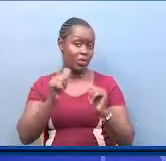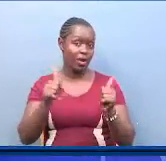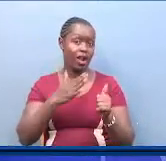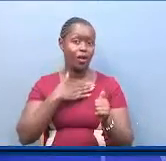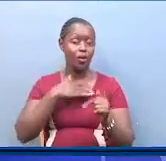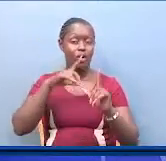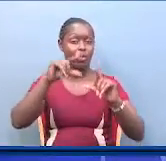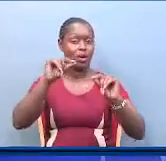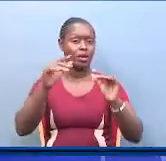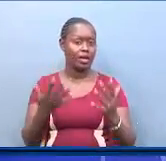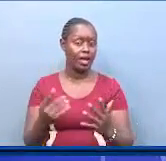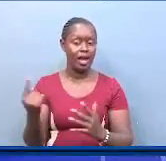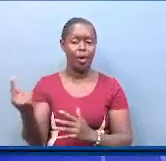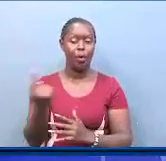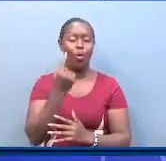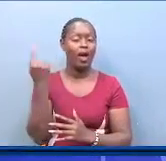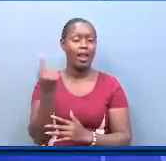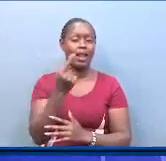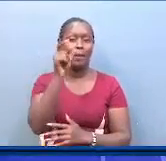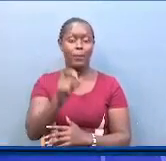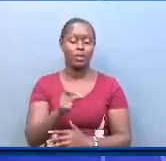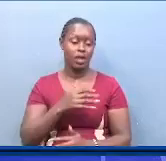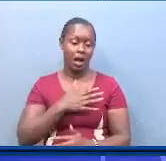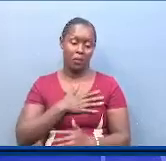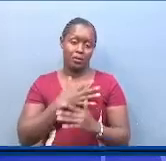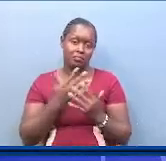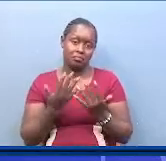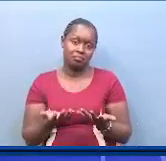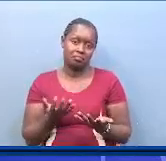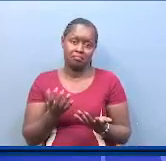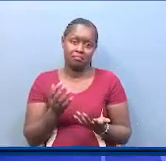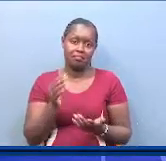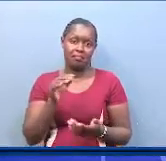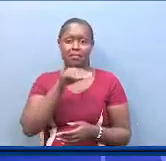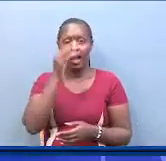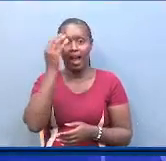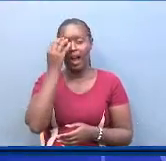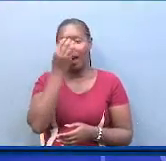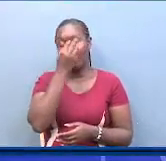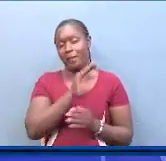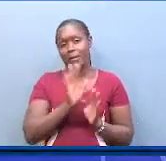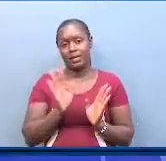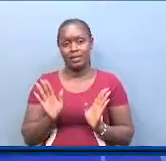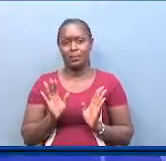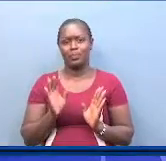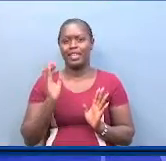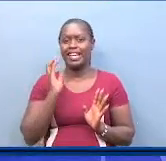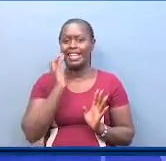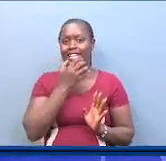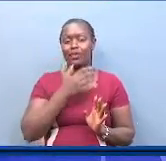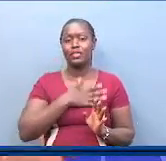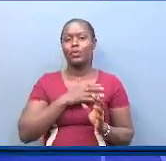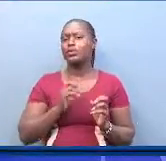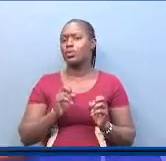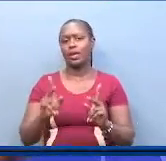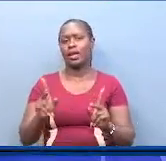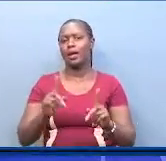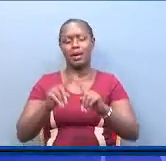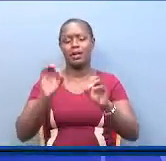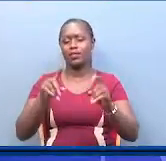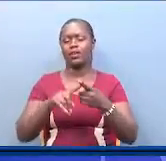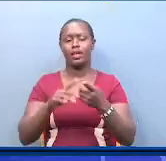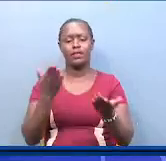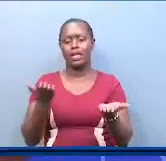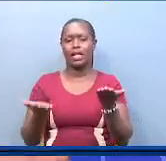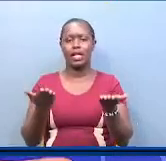tell them the only person who is ours is Martha Karua. And even Gachagua is ours. But if we are given the two,